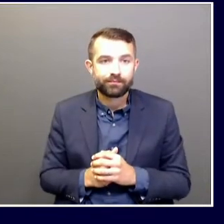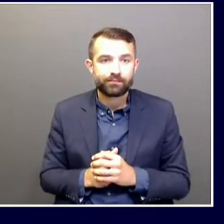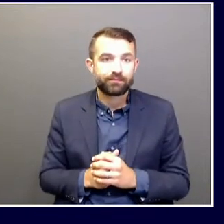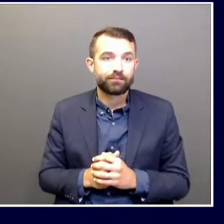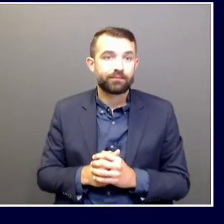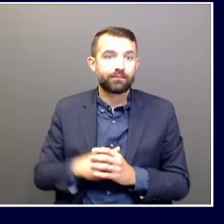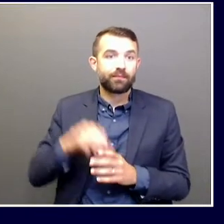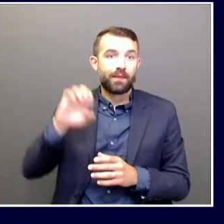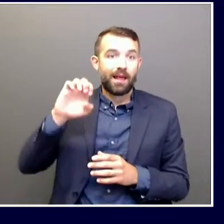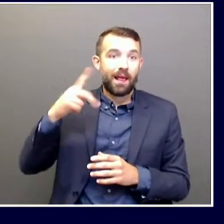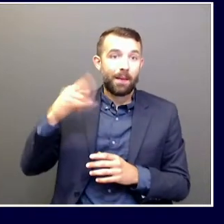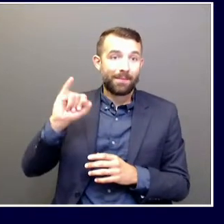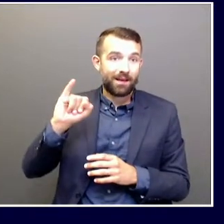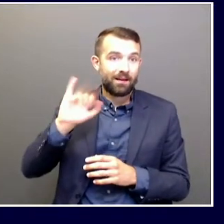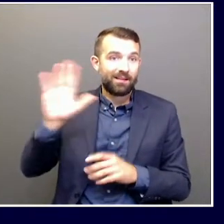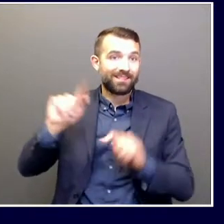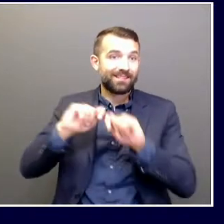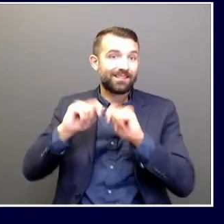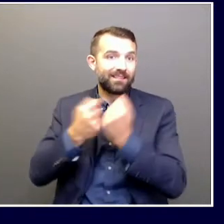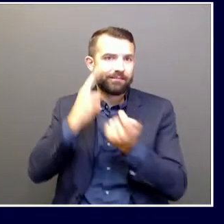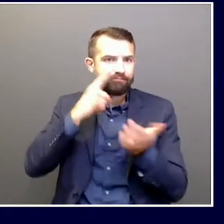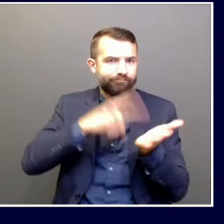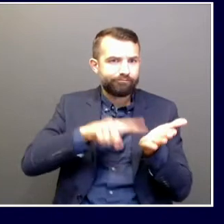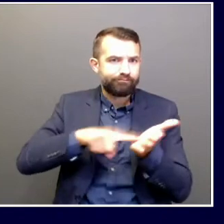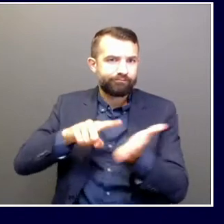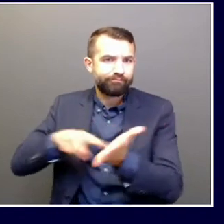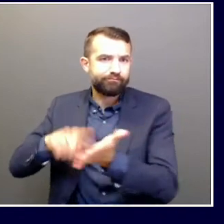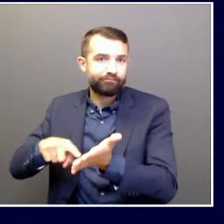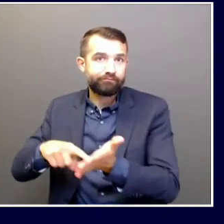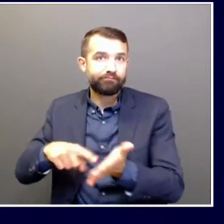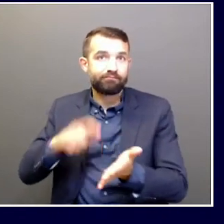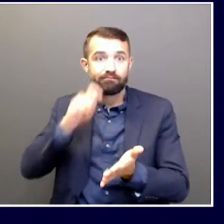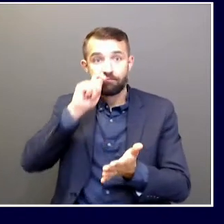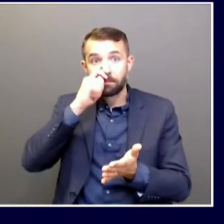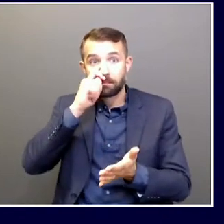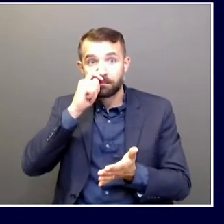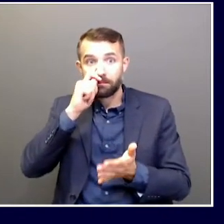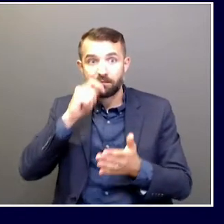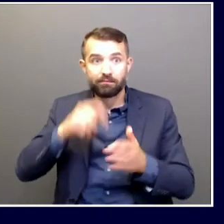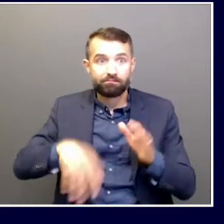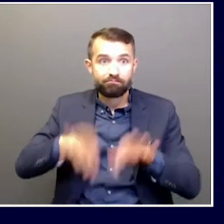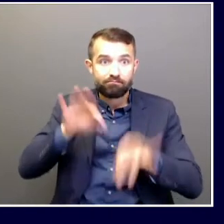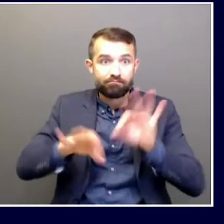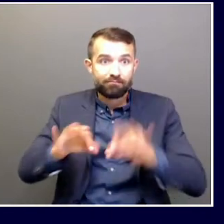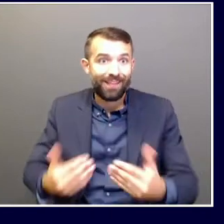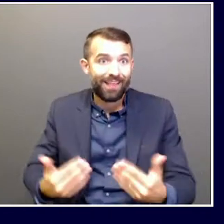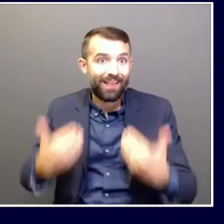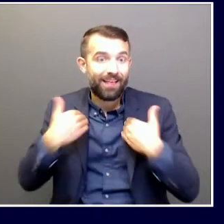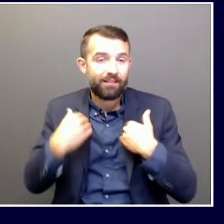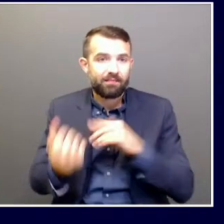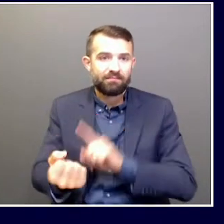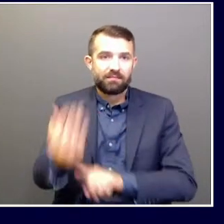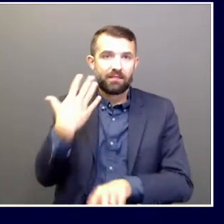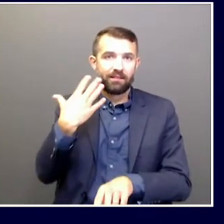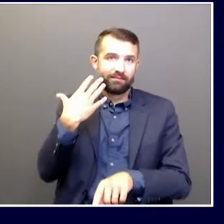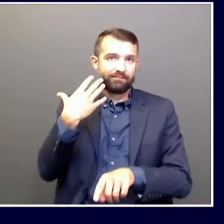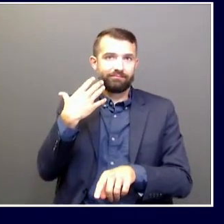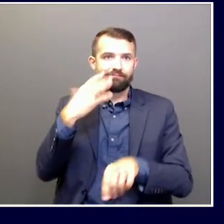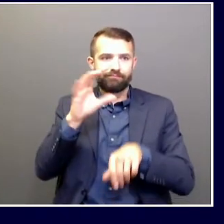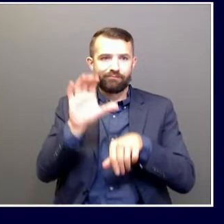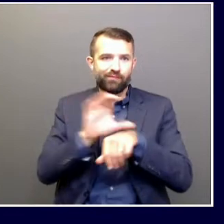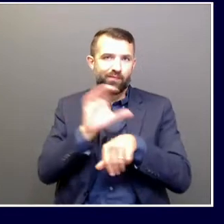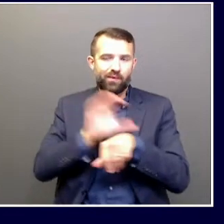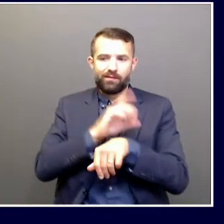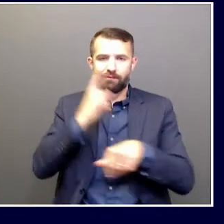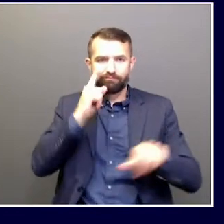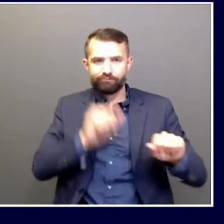epidemiologists continues to review positive laboratory reports that are electronically submitted to Maine CDC, and as of this morning,